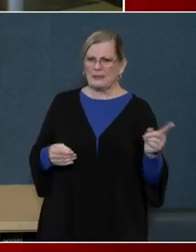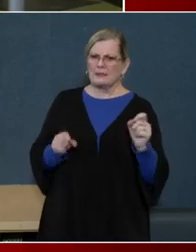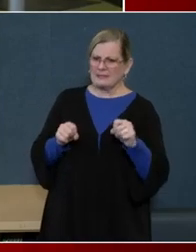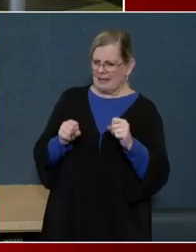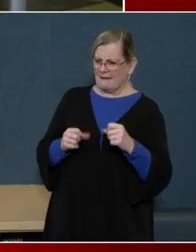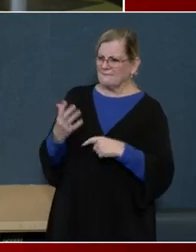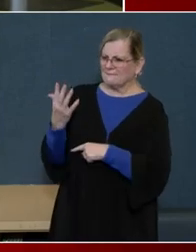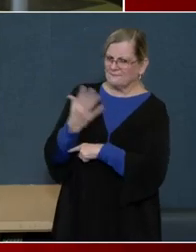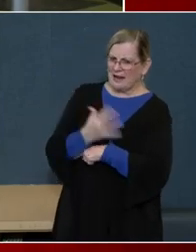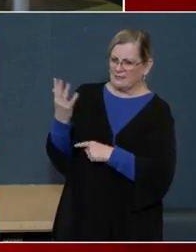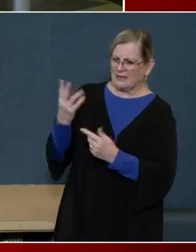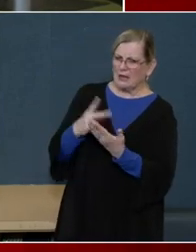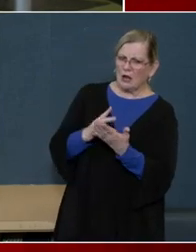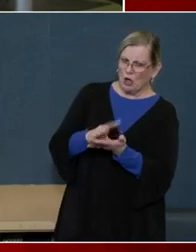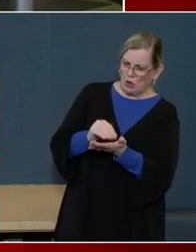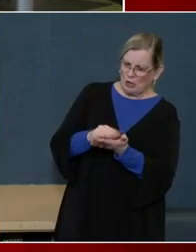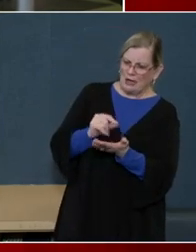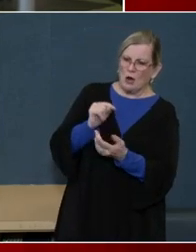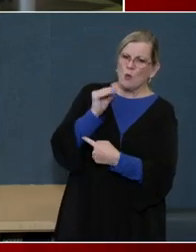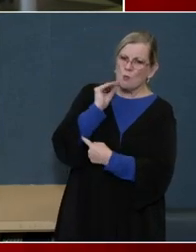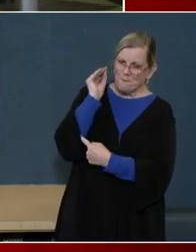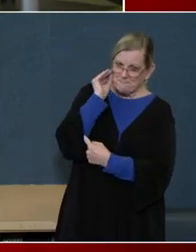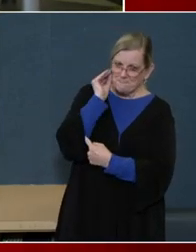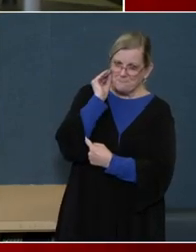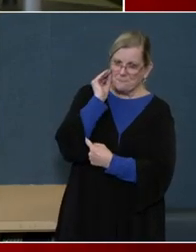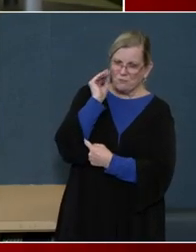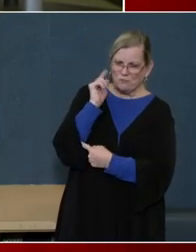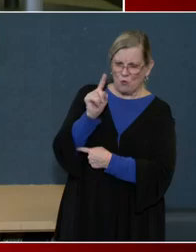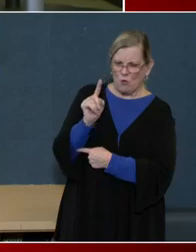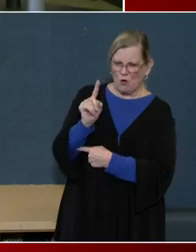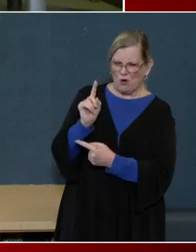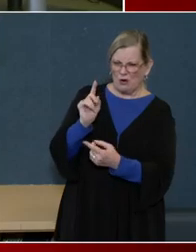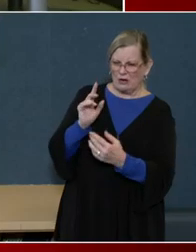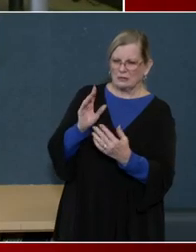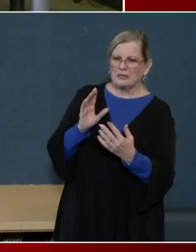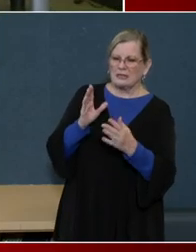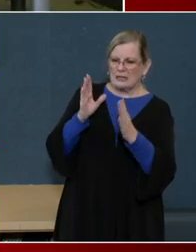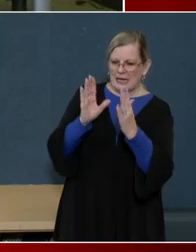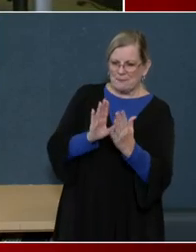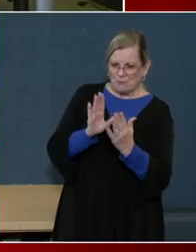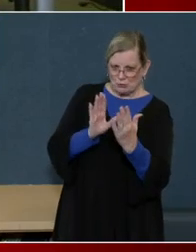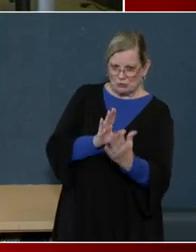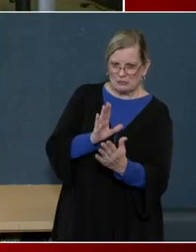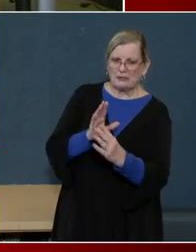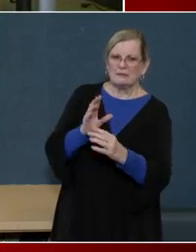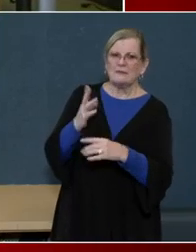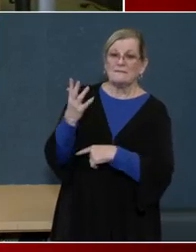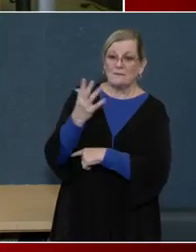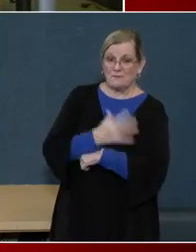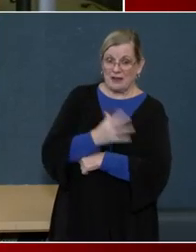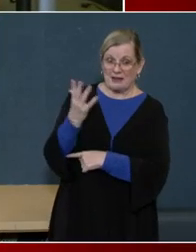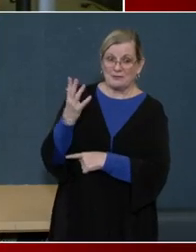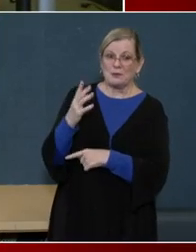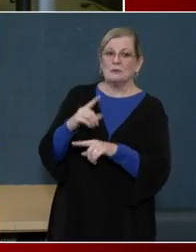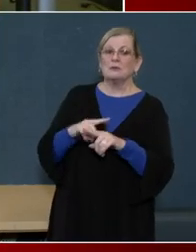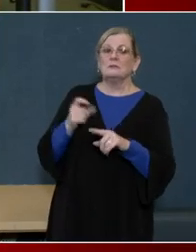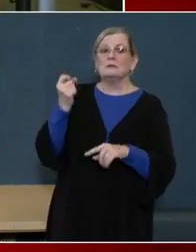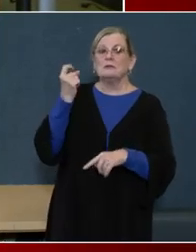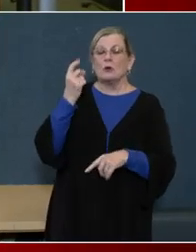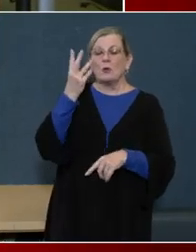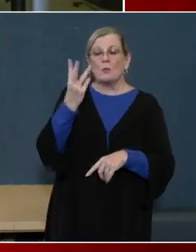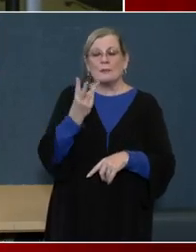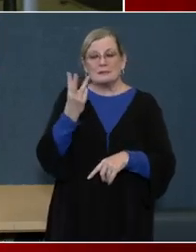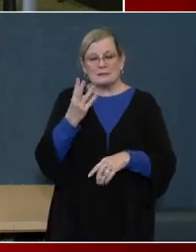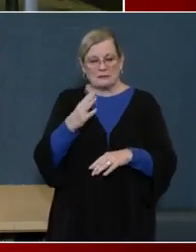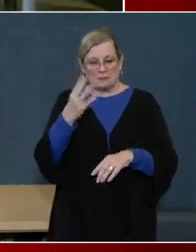at home for our in-person activities. It is 5 days, but the Wednesday is a half day.